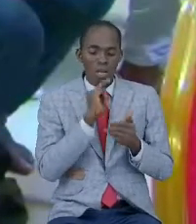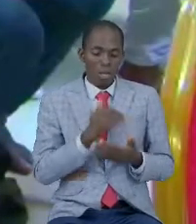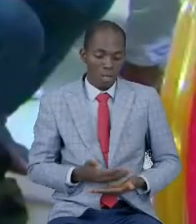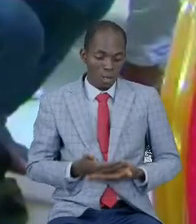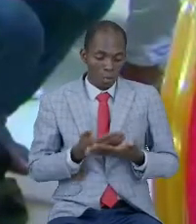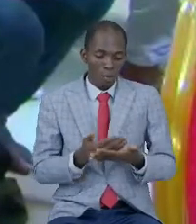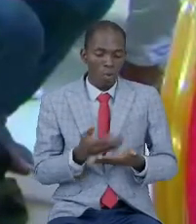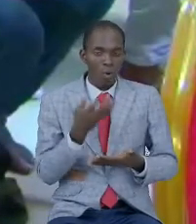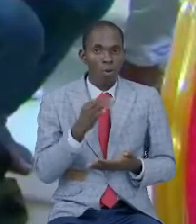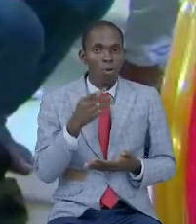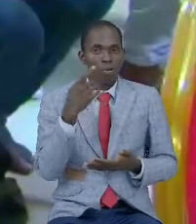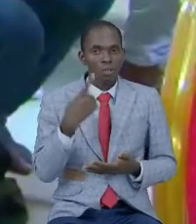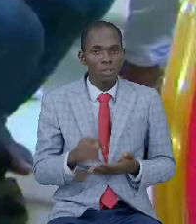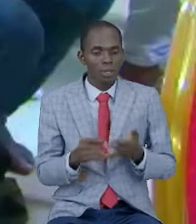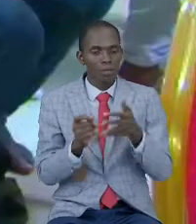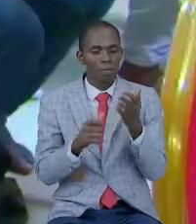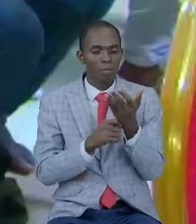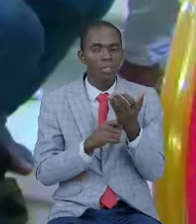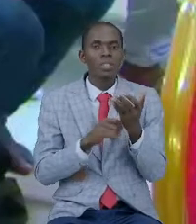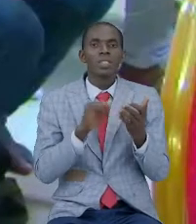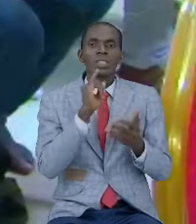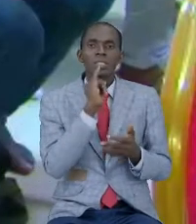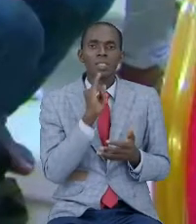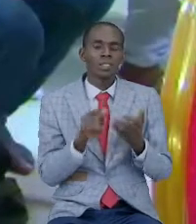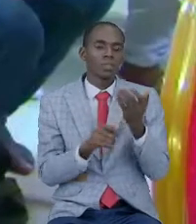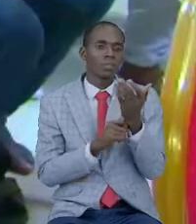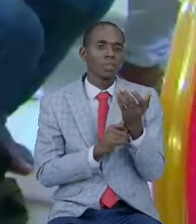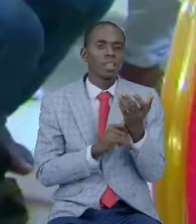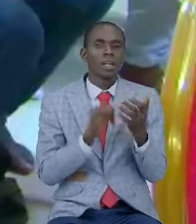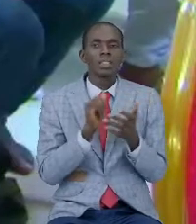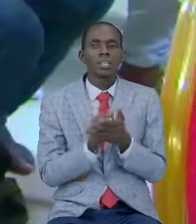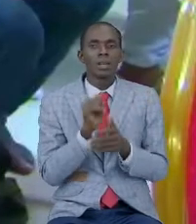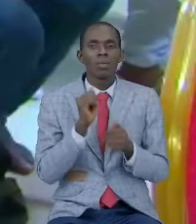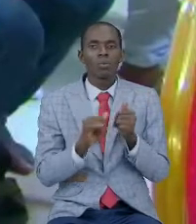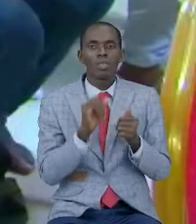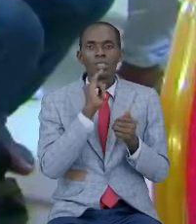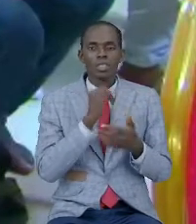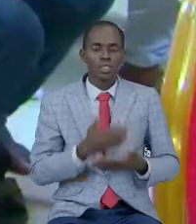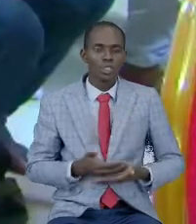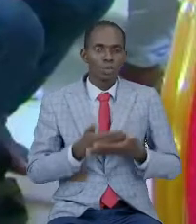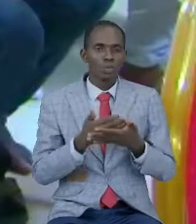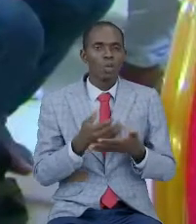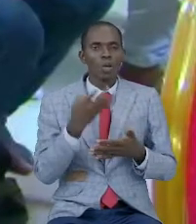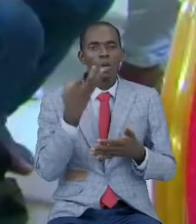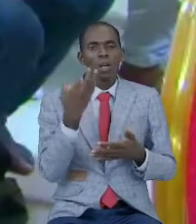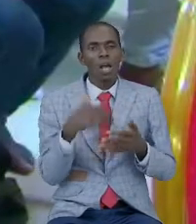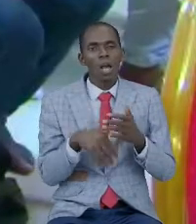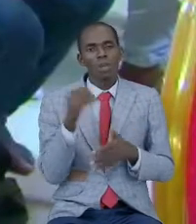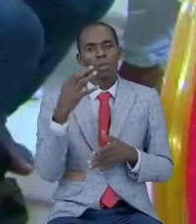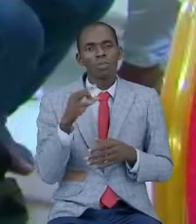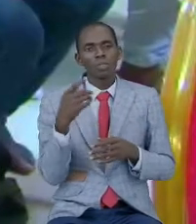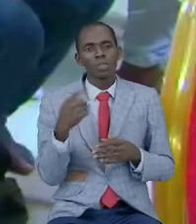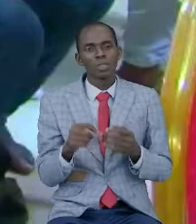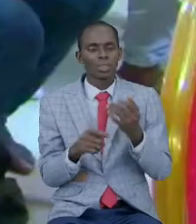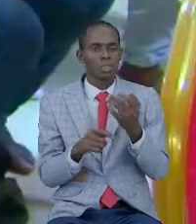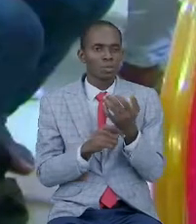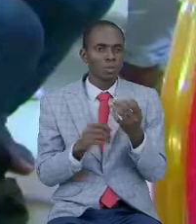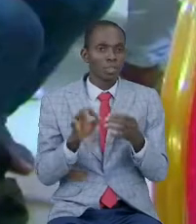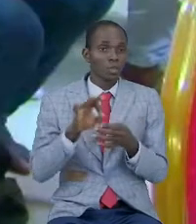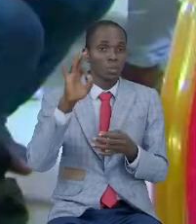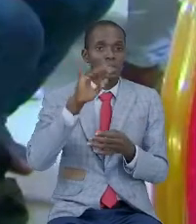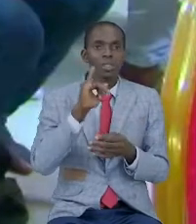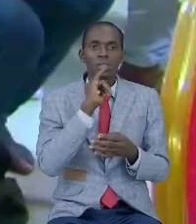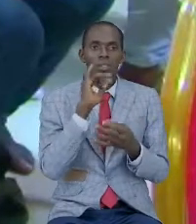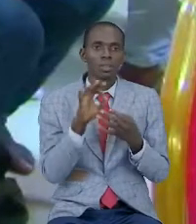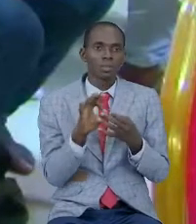the flesh is flesh, and that which is born of the spirit is spirit.